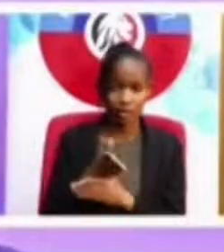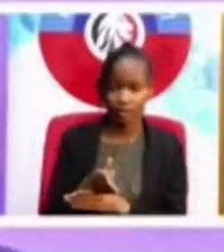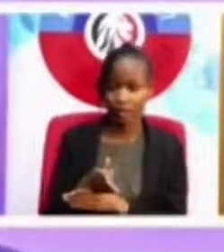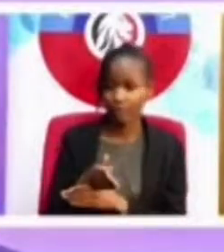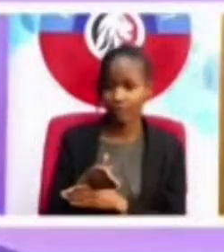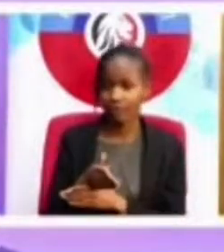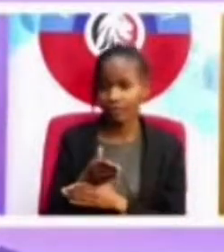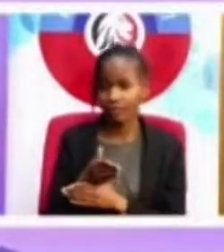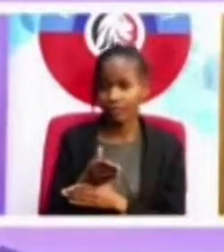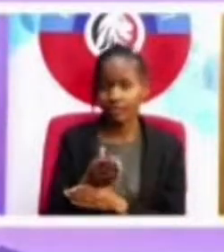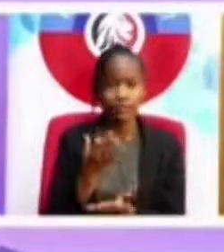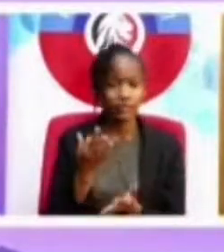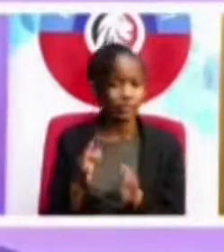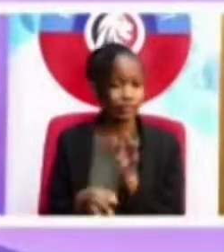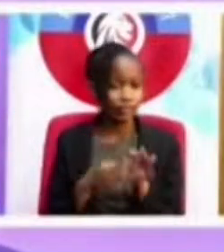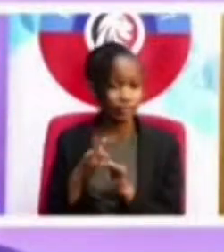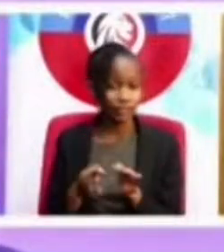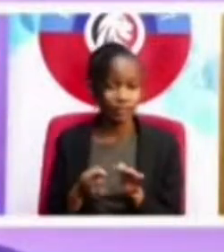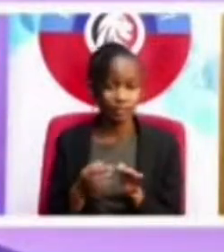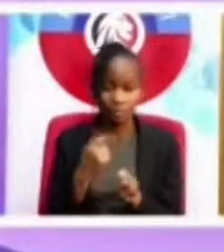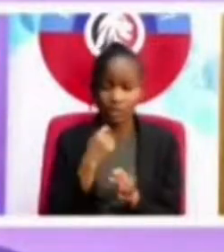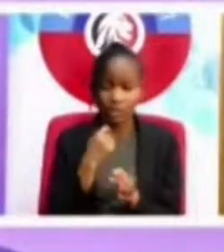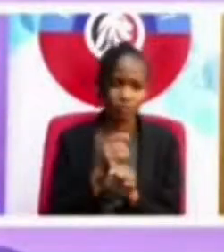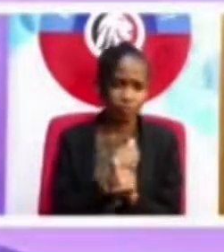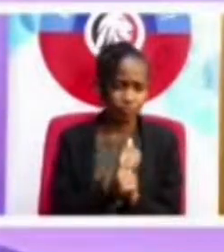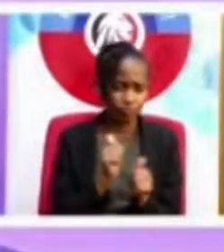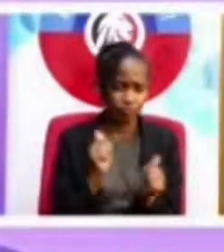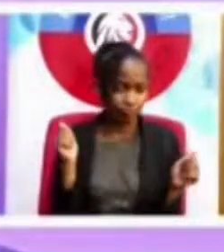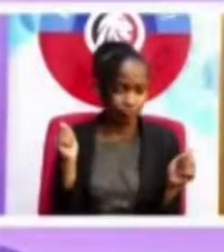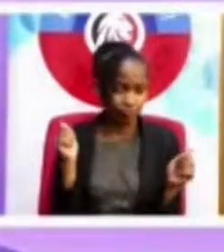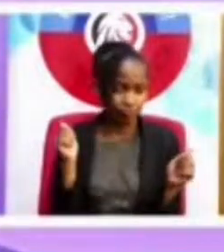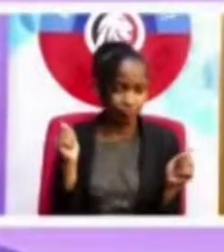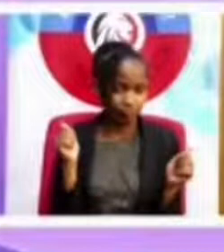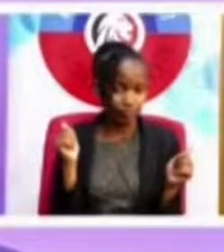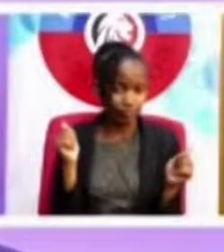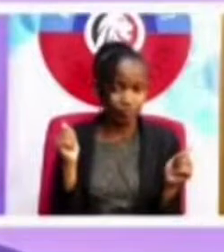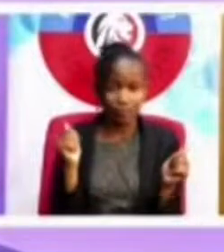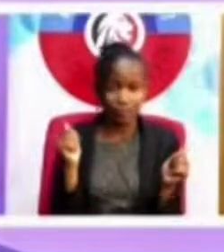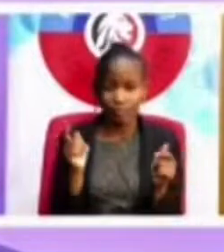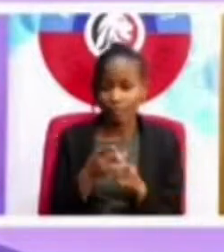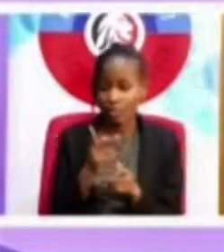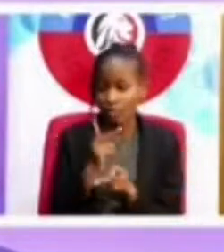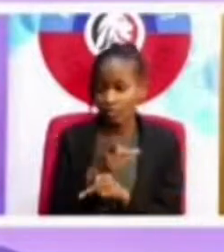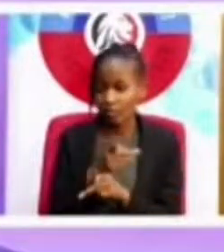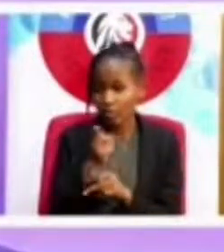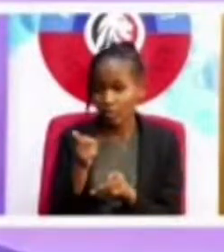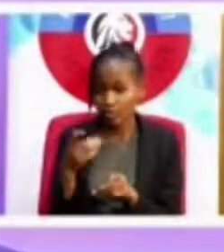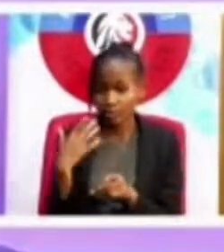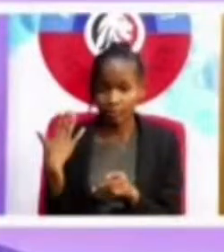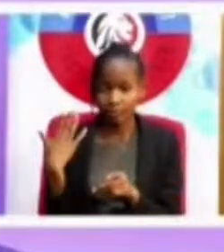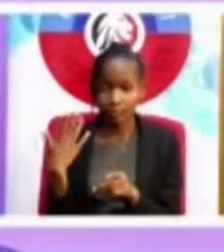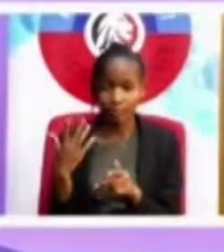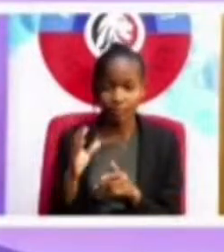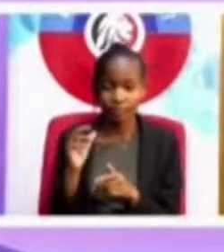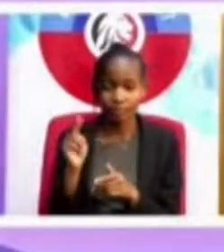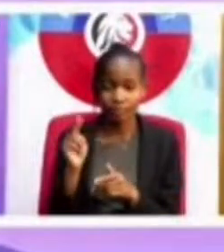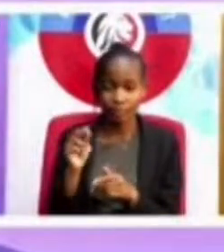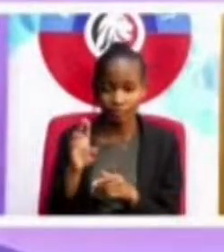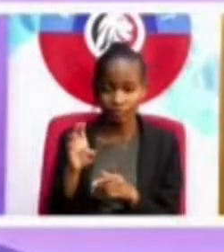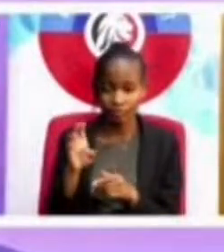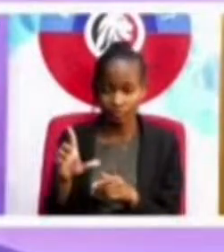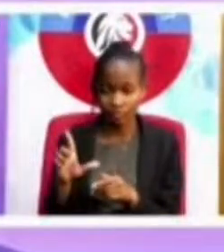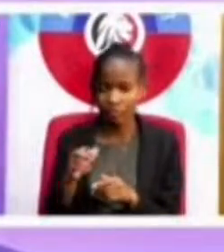been declaring correctly, we put you in a green channel. We don't look at your goods. What we do